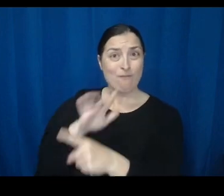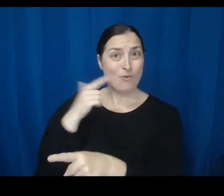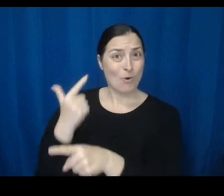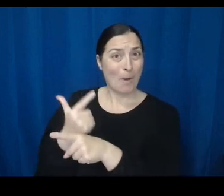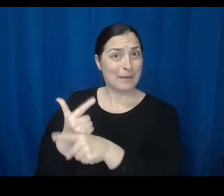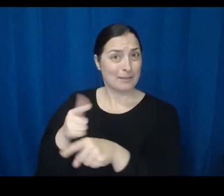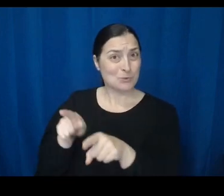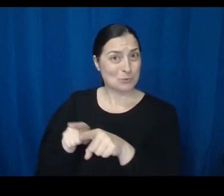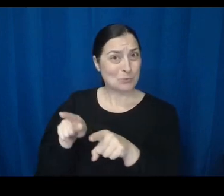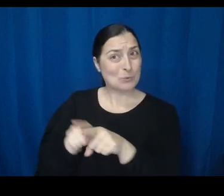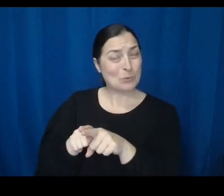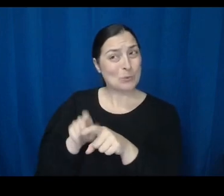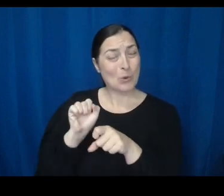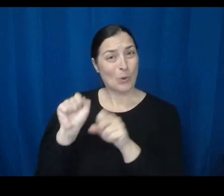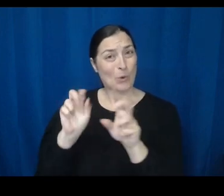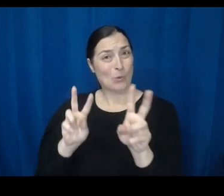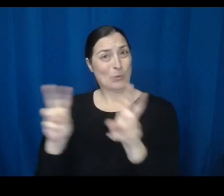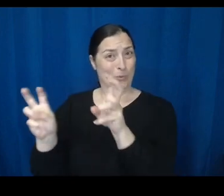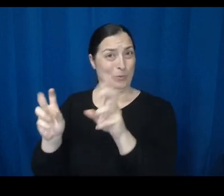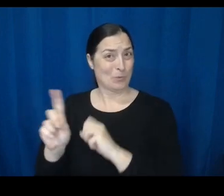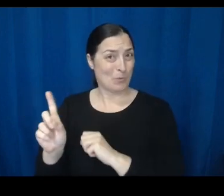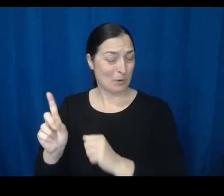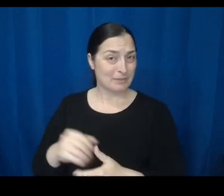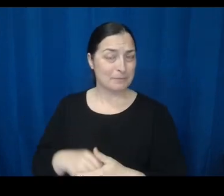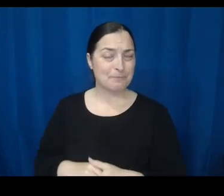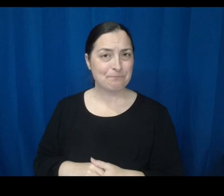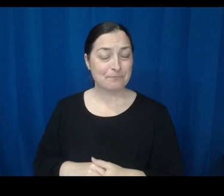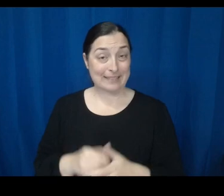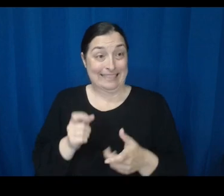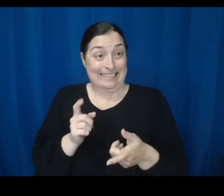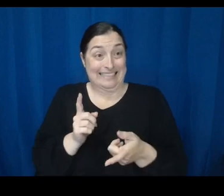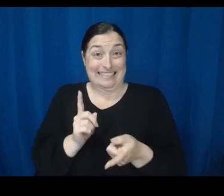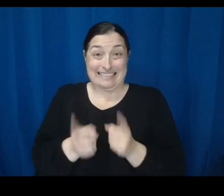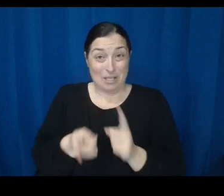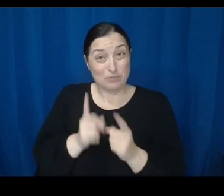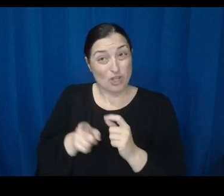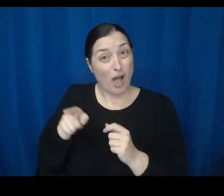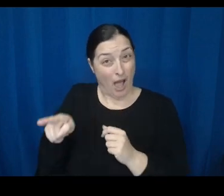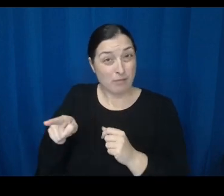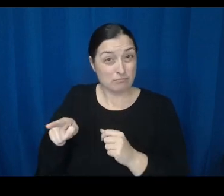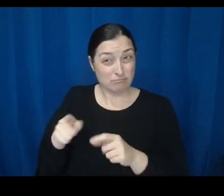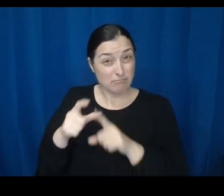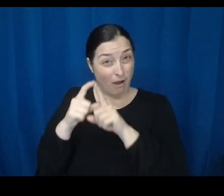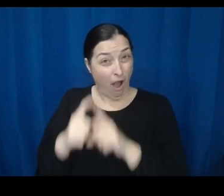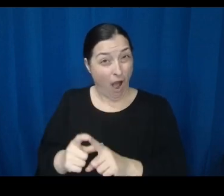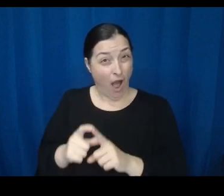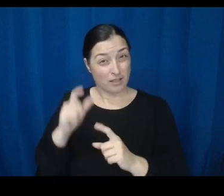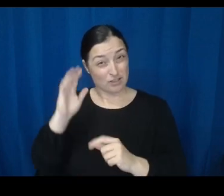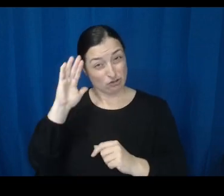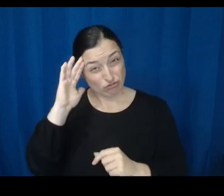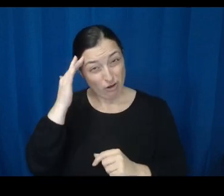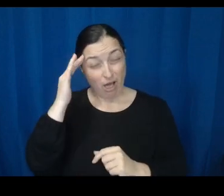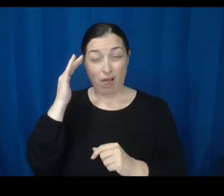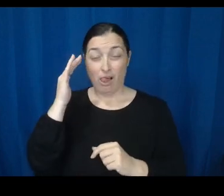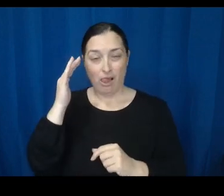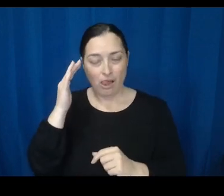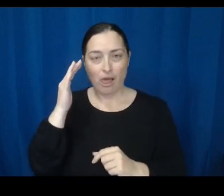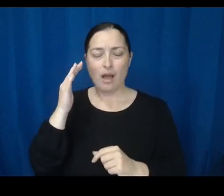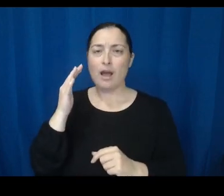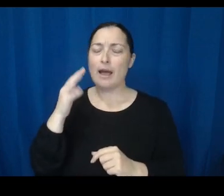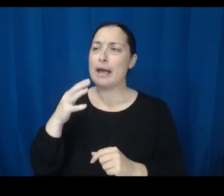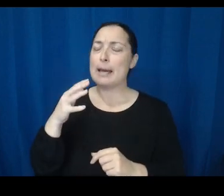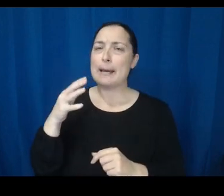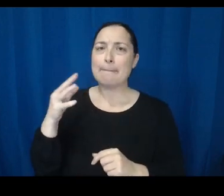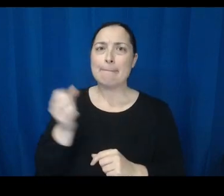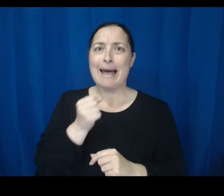voice, because what she said was that sometimes she really struggled as well. She said, you don't have to be too